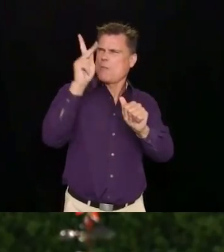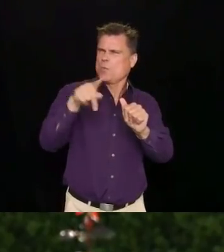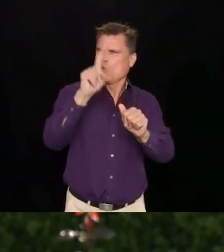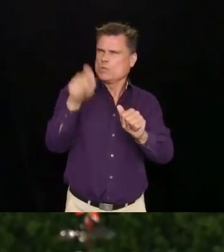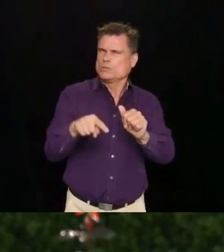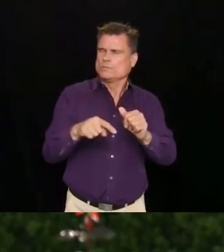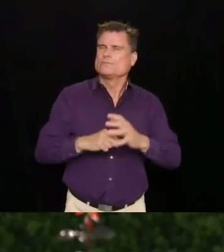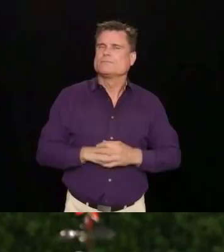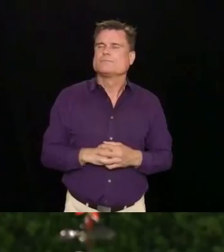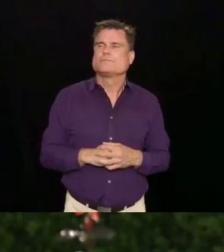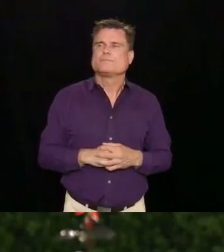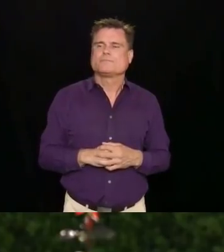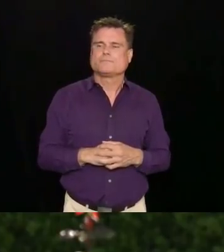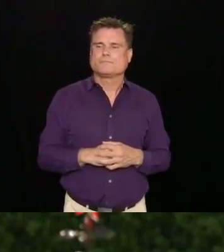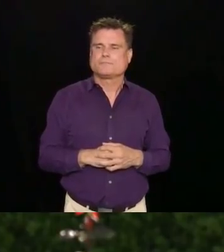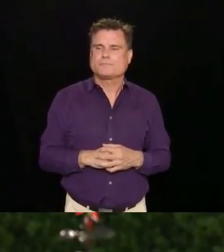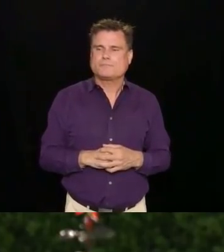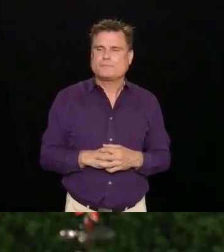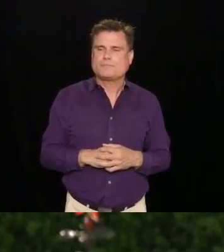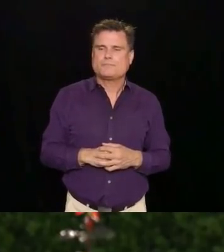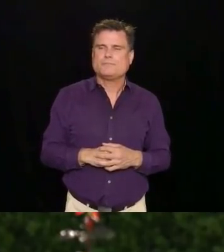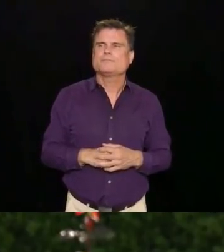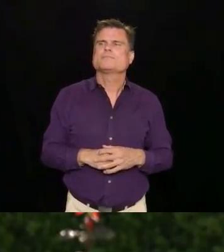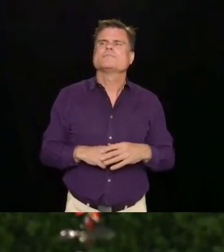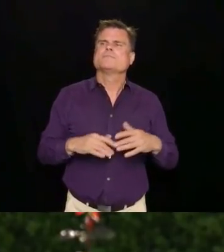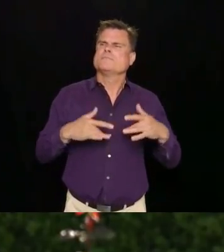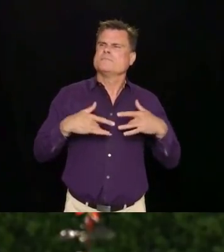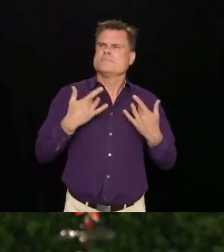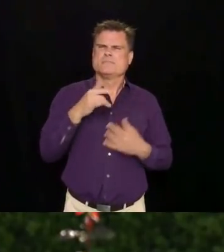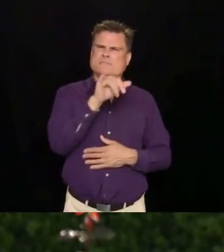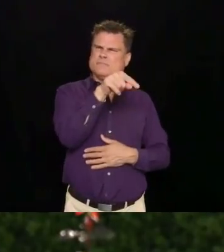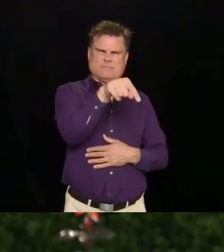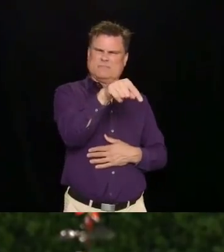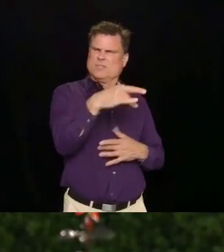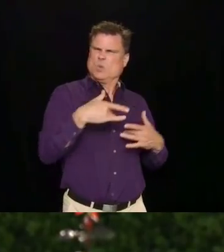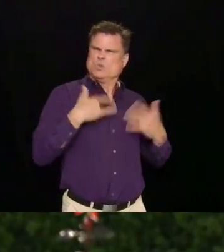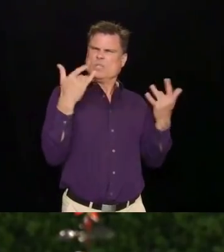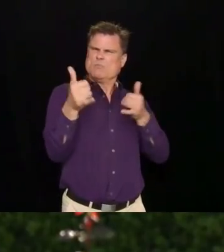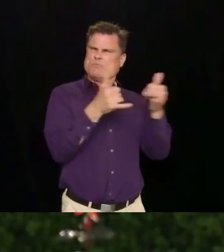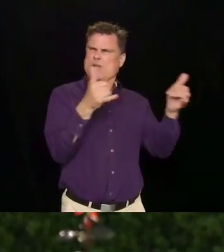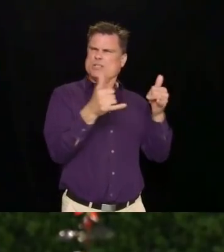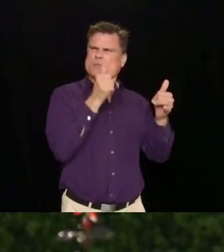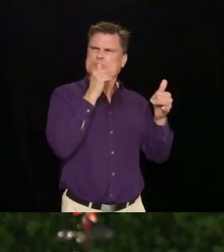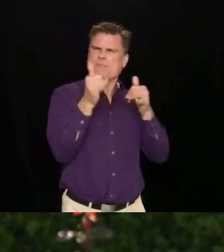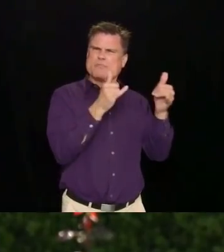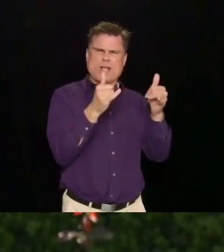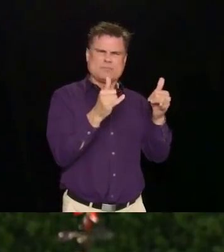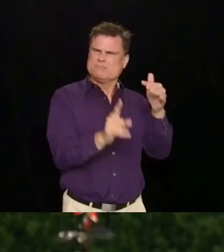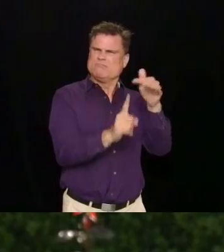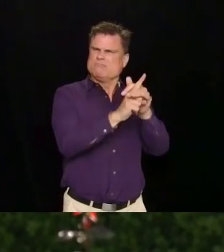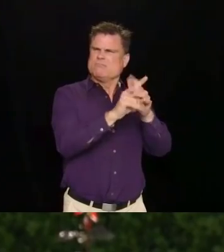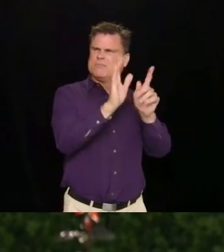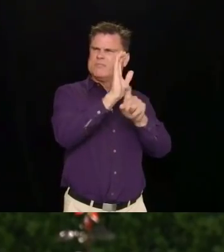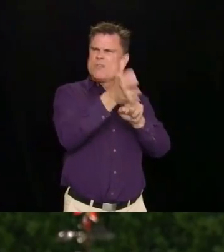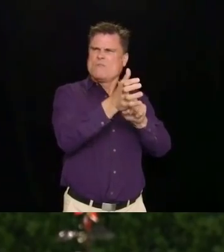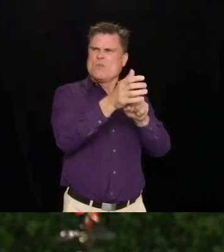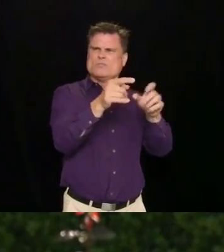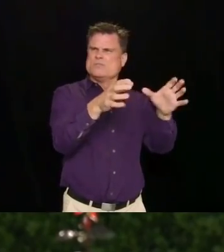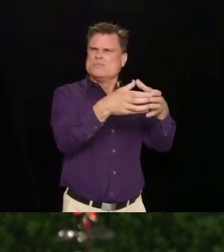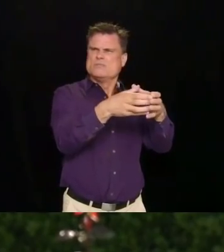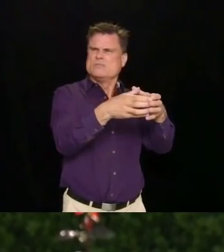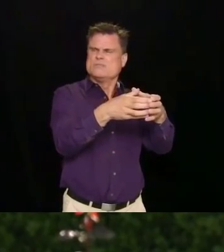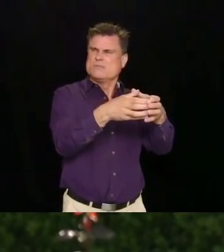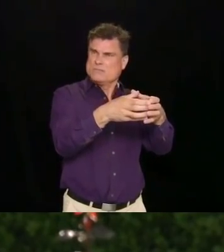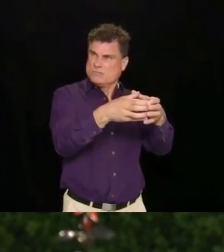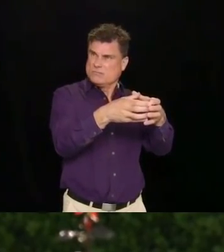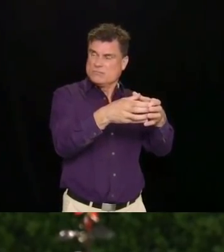ask you if sort of what's going on with the cluster of cases, does this change your advice at all or